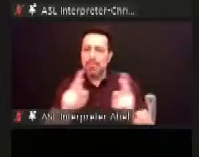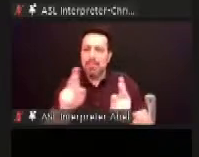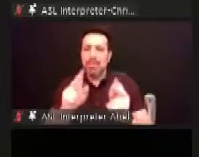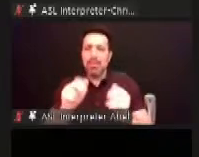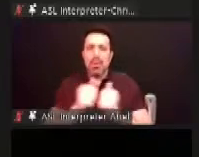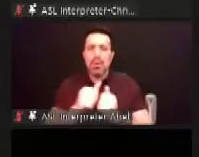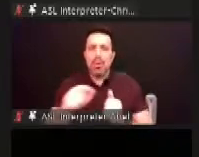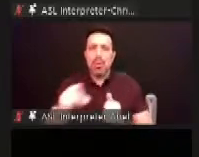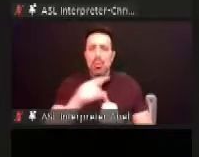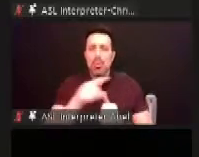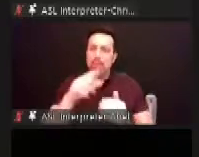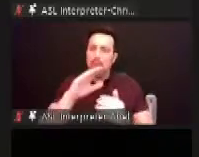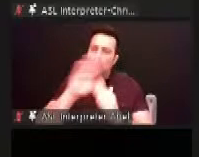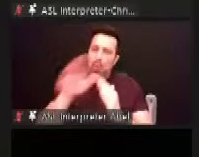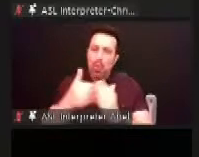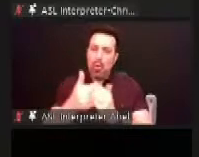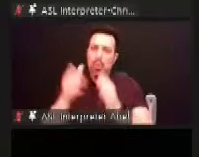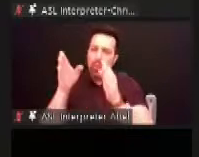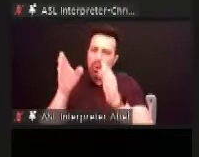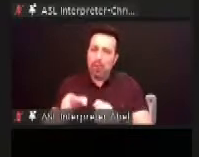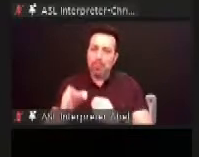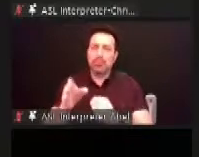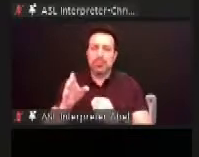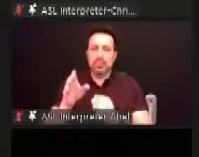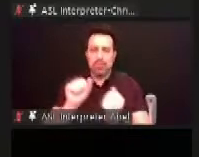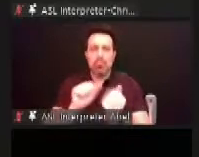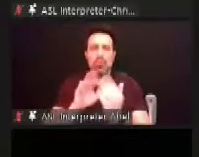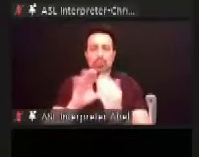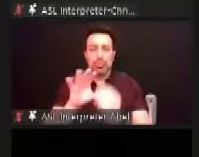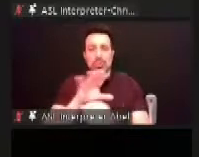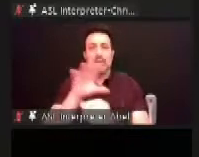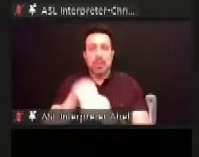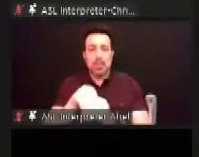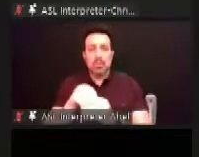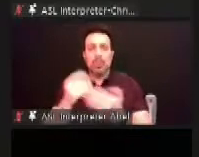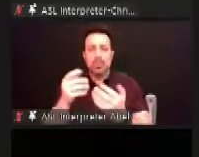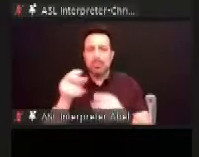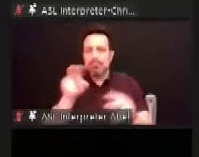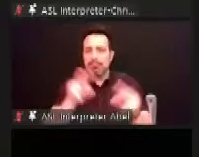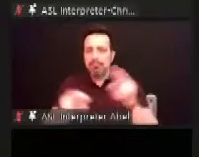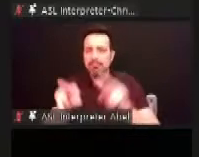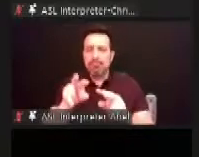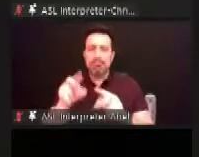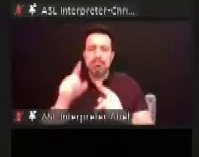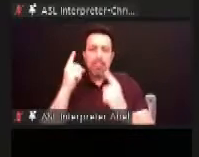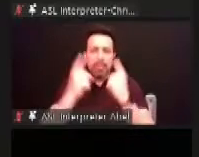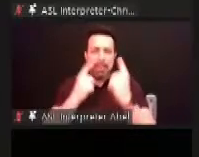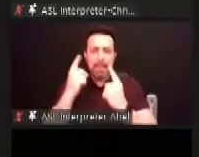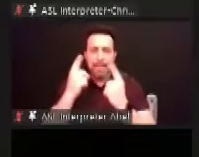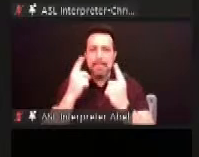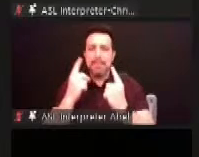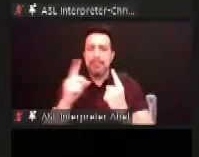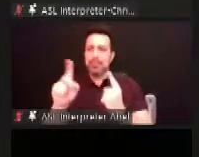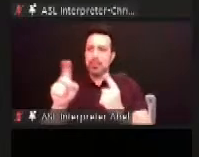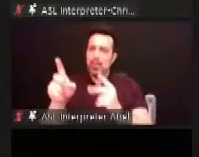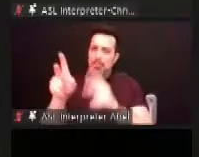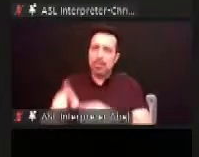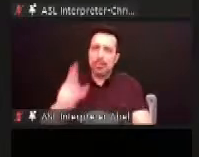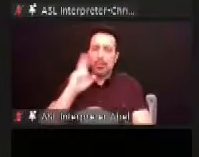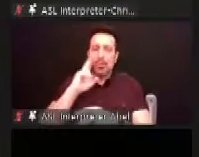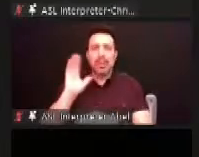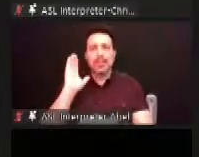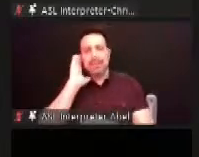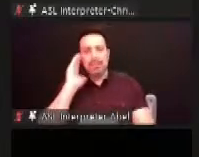person care approach. And that includes looking at and thinking about where that person's going to lay their